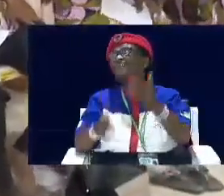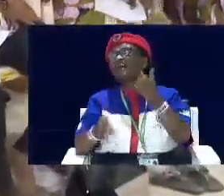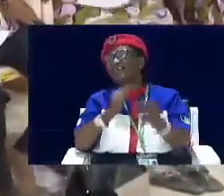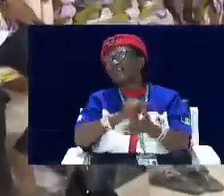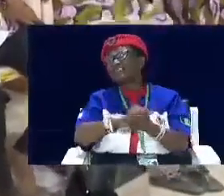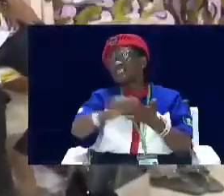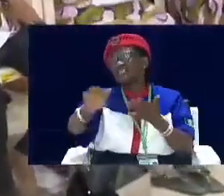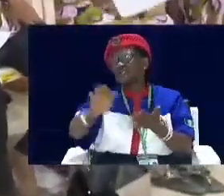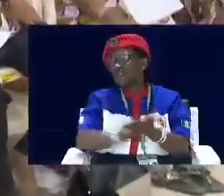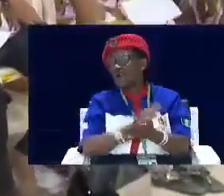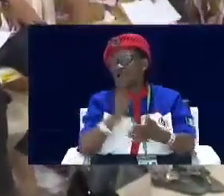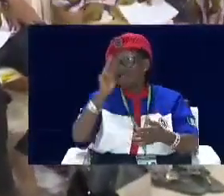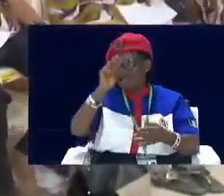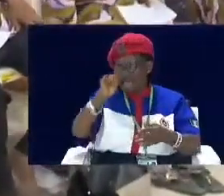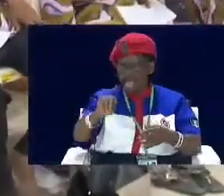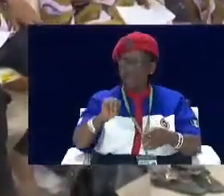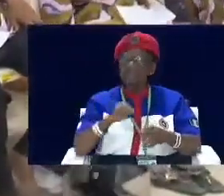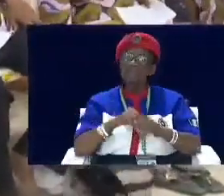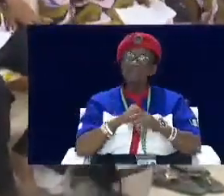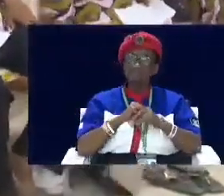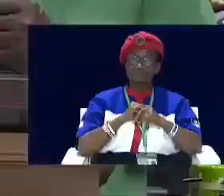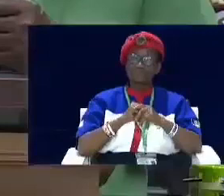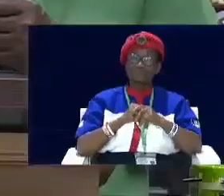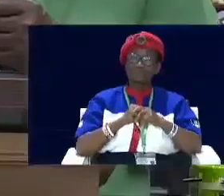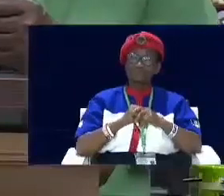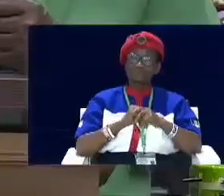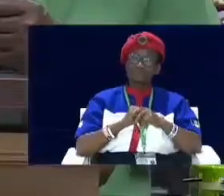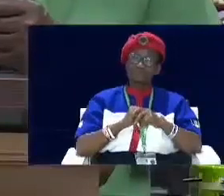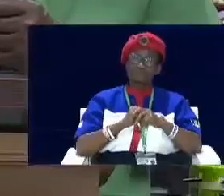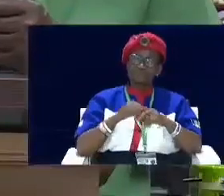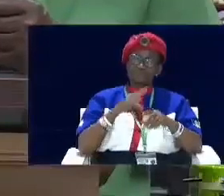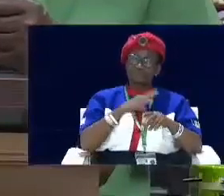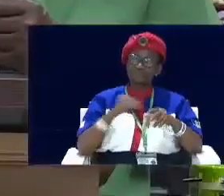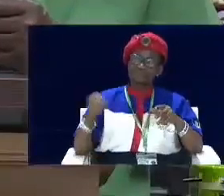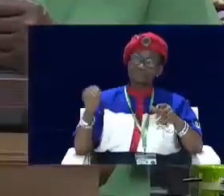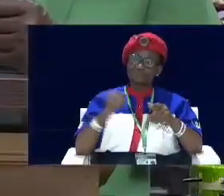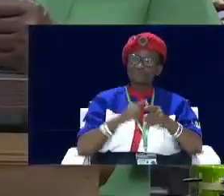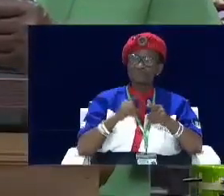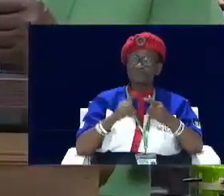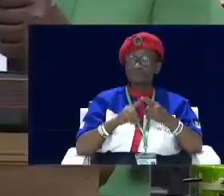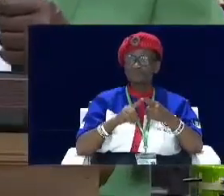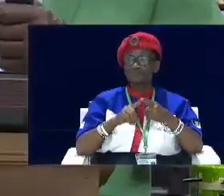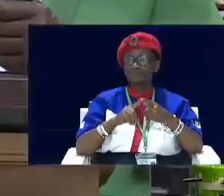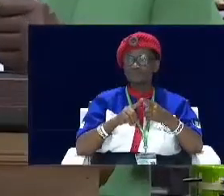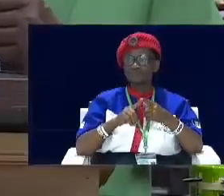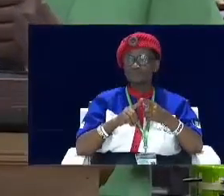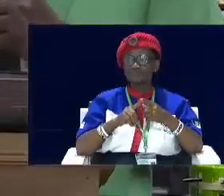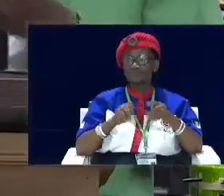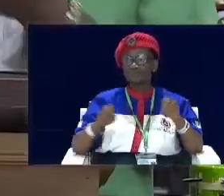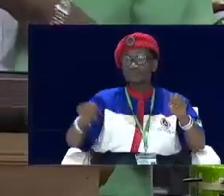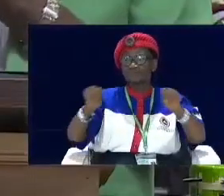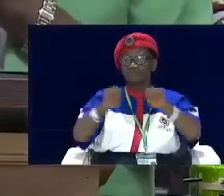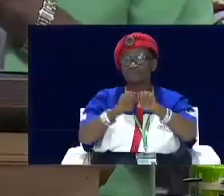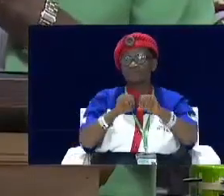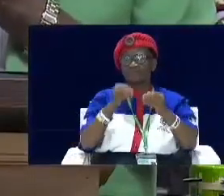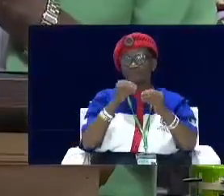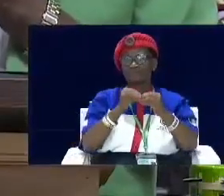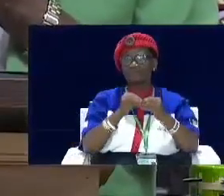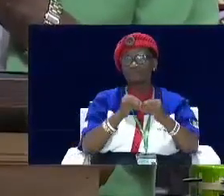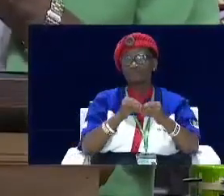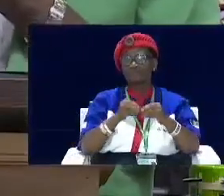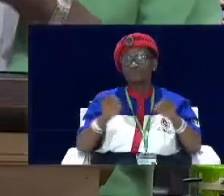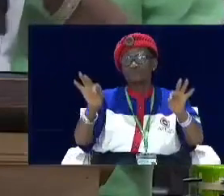asuwon guruguru. And then let you know, even more importantly, to tun re wa